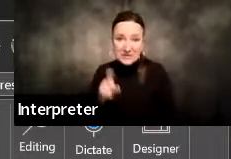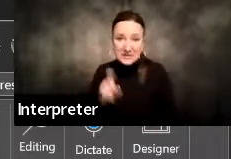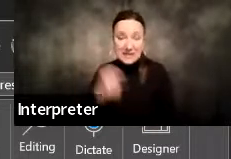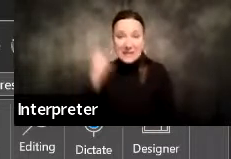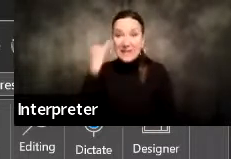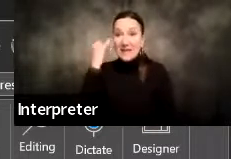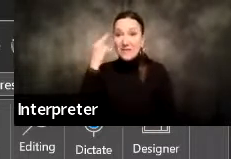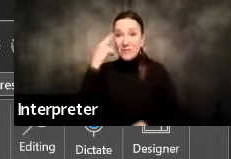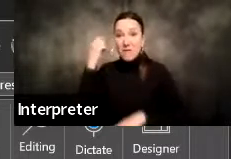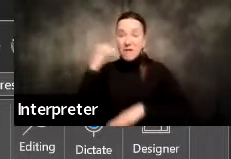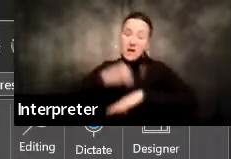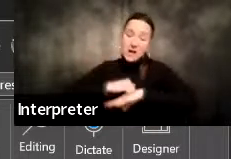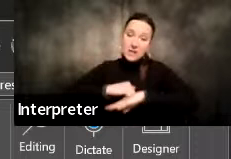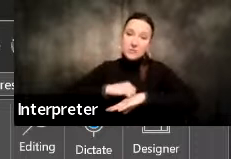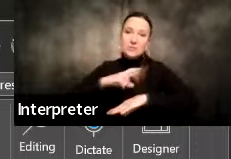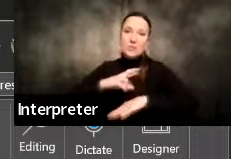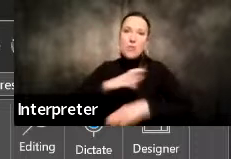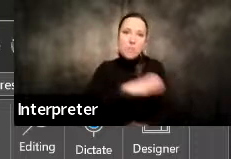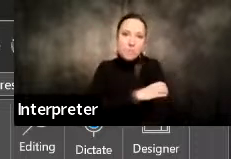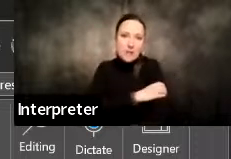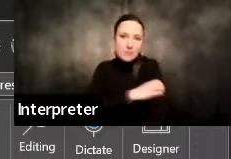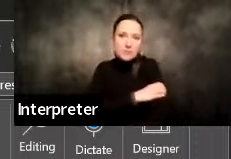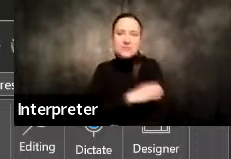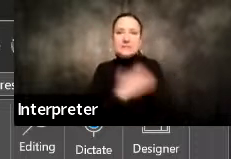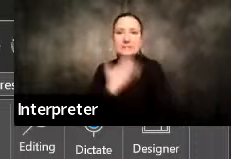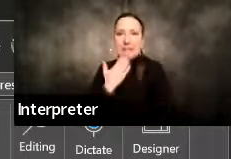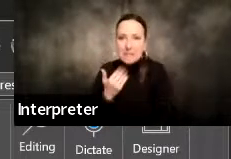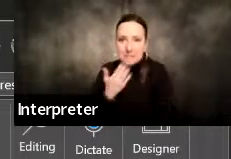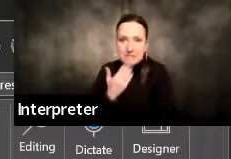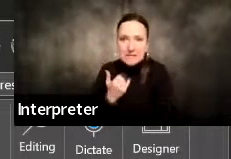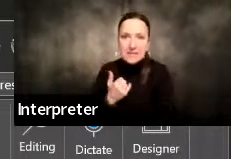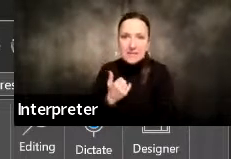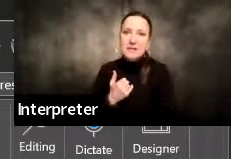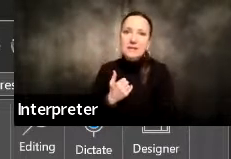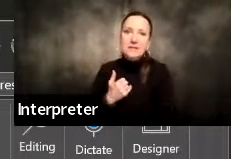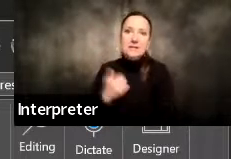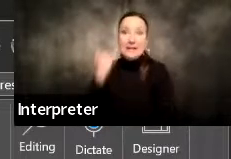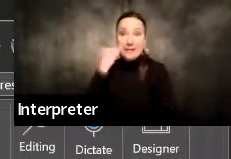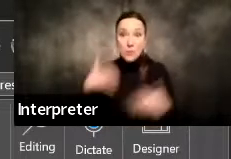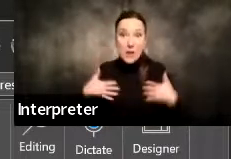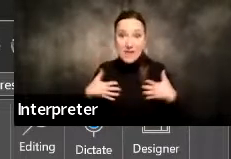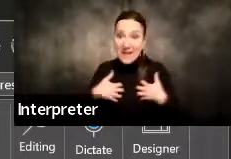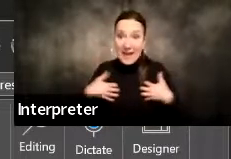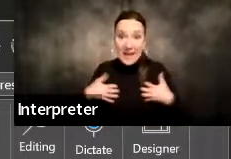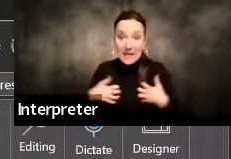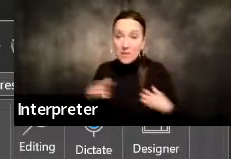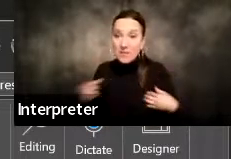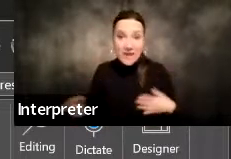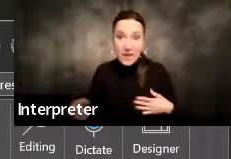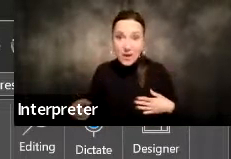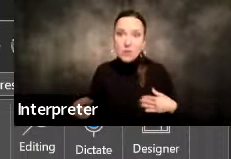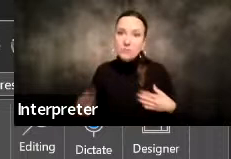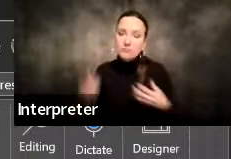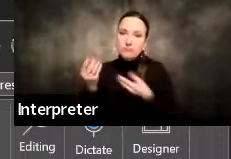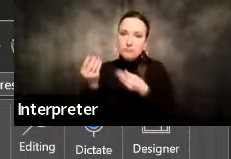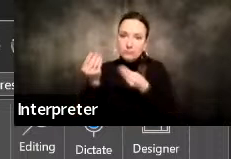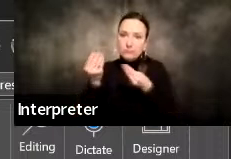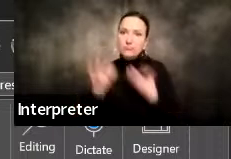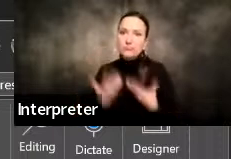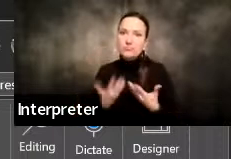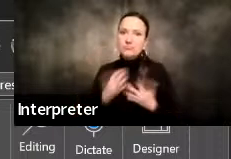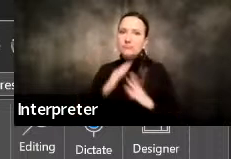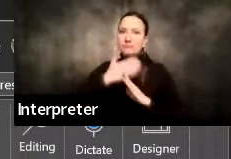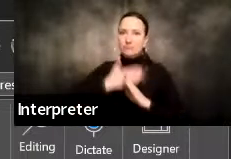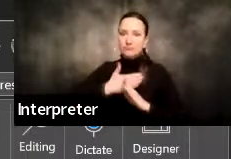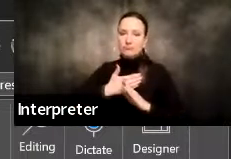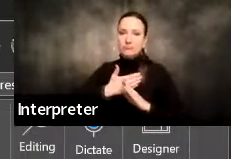or something like that. If you have high blood pressure, diabetes, an animal there, or anything like that. So it's pretty